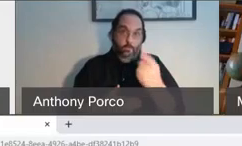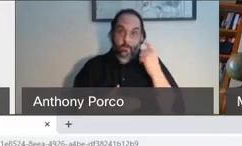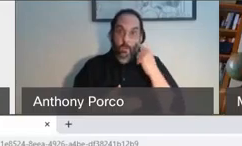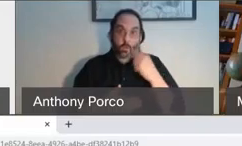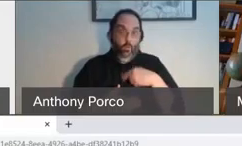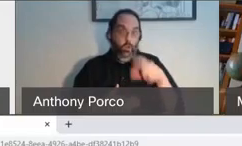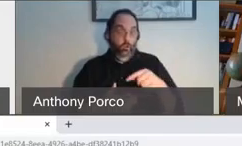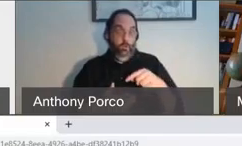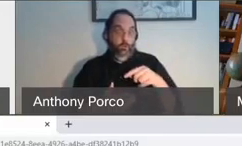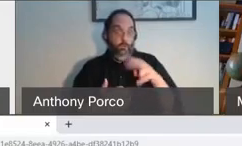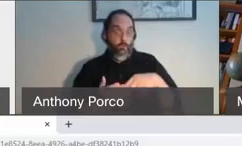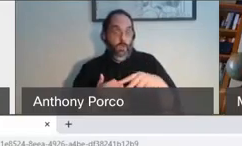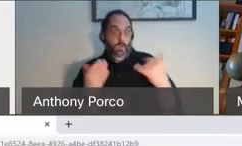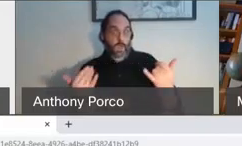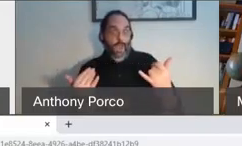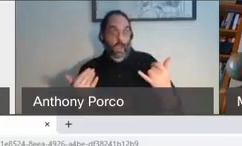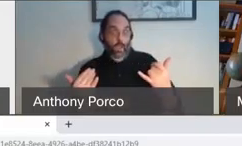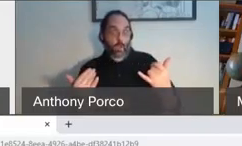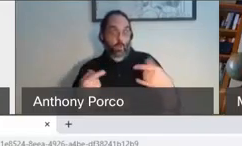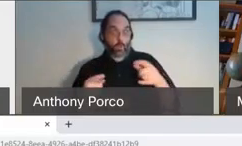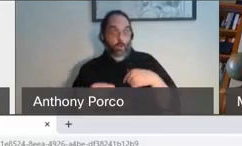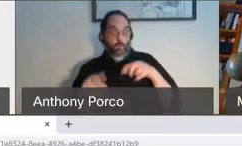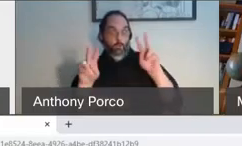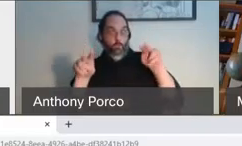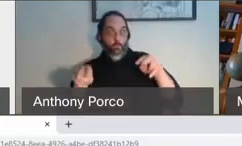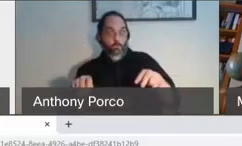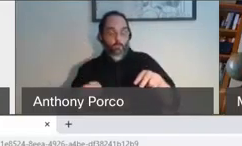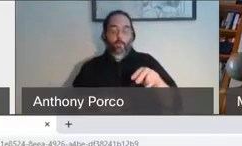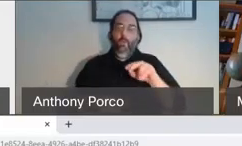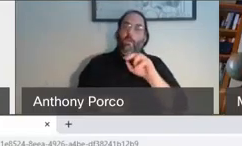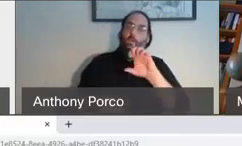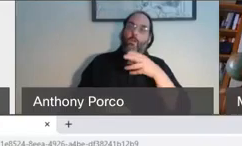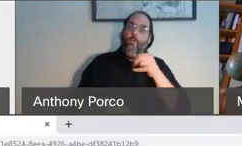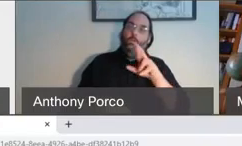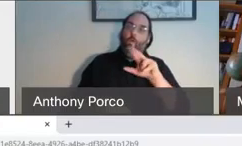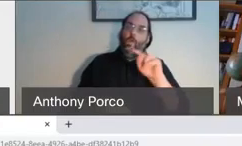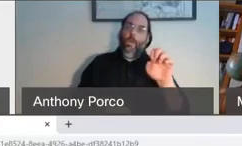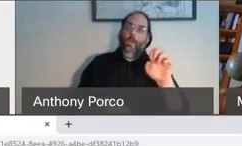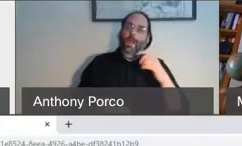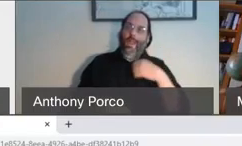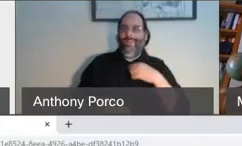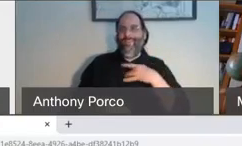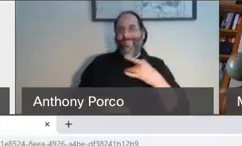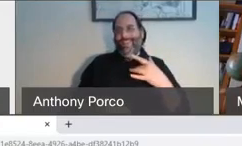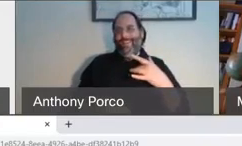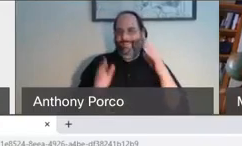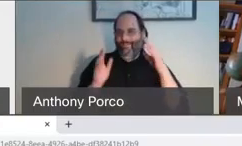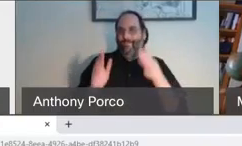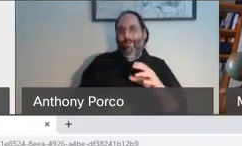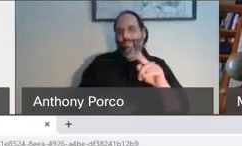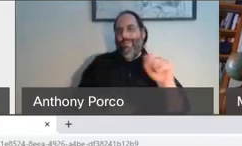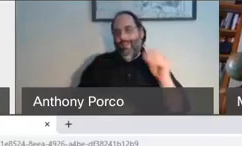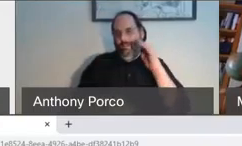to read out loud while we're perusing this? Yeah, I just, you know, with my data-minded lens, just the vendor